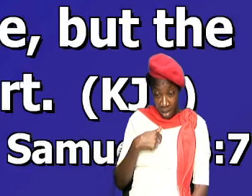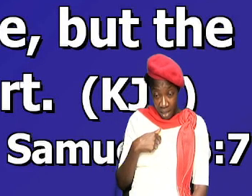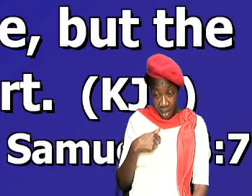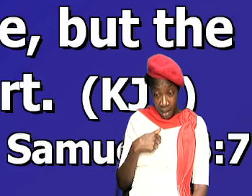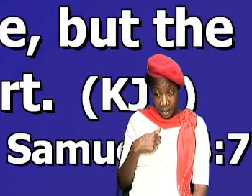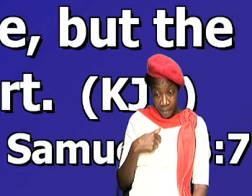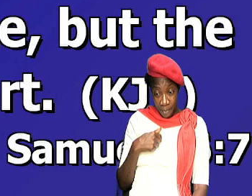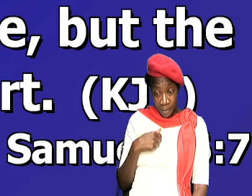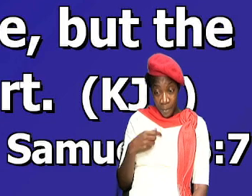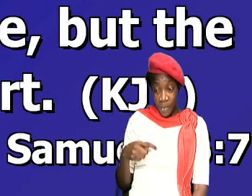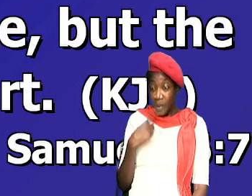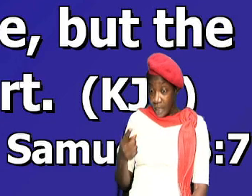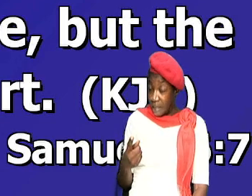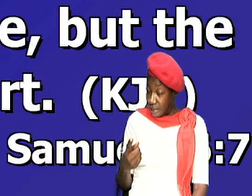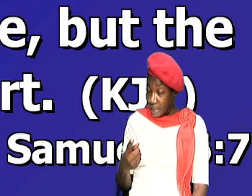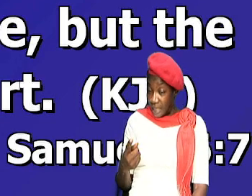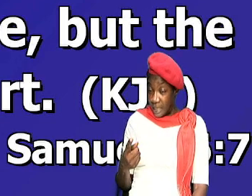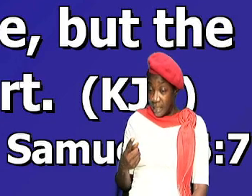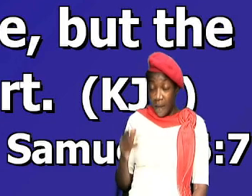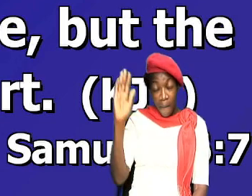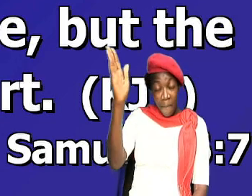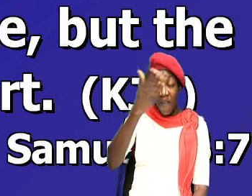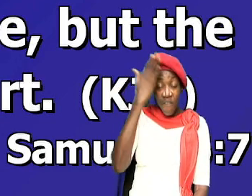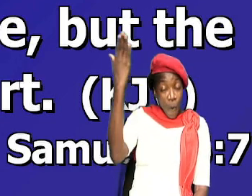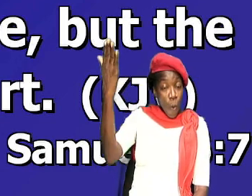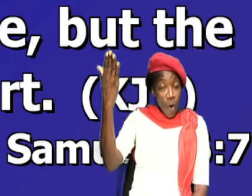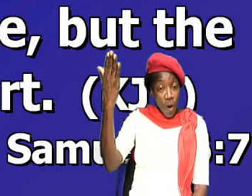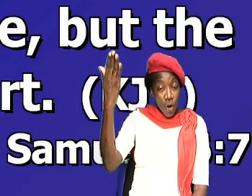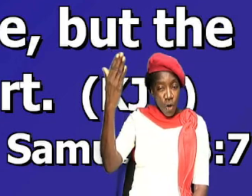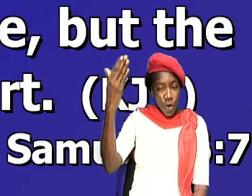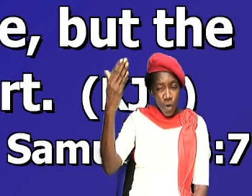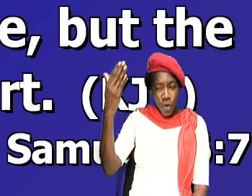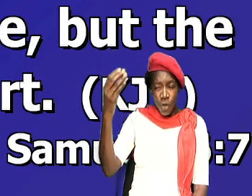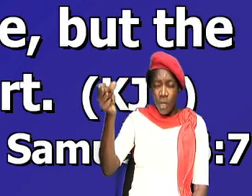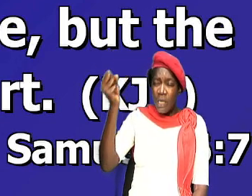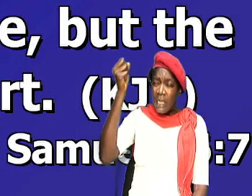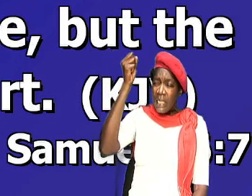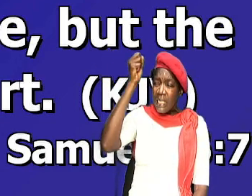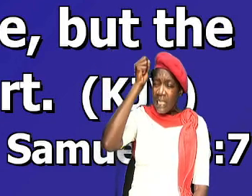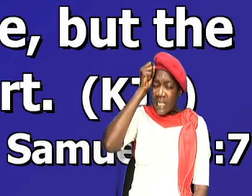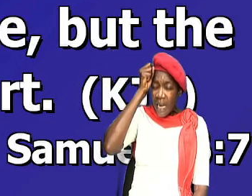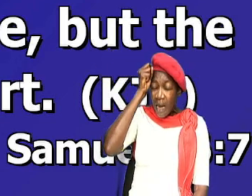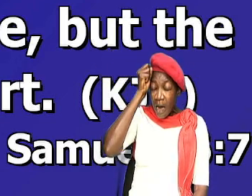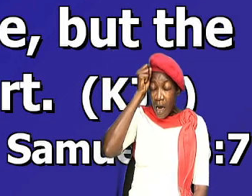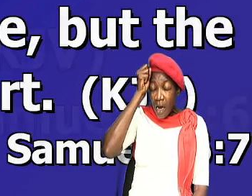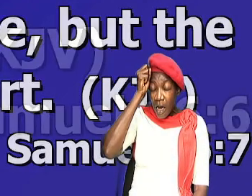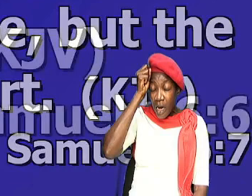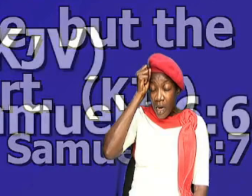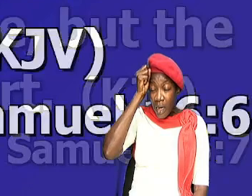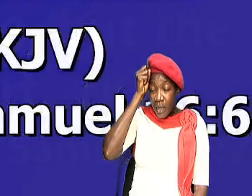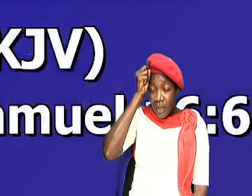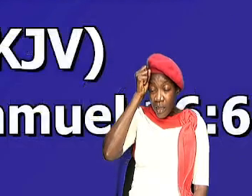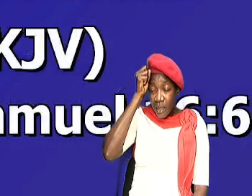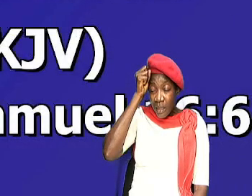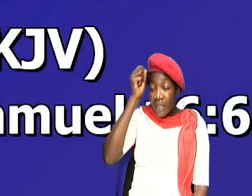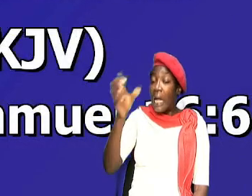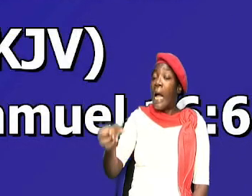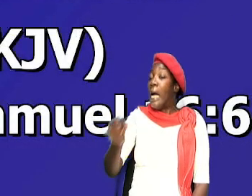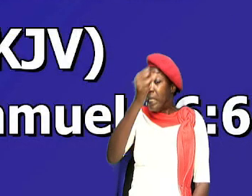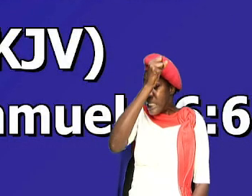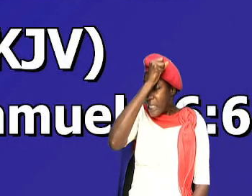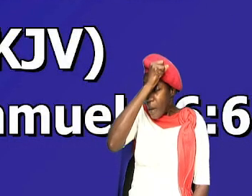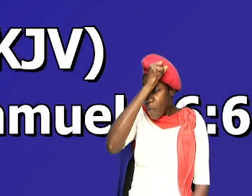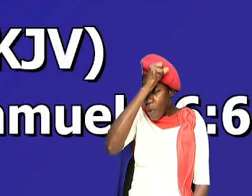So, and we said it weeks ago, right? Saul was the one, Samuel was the one to